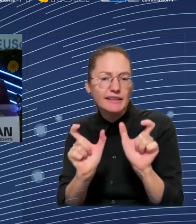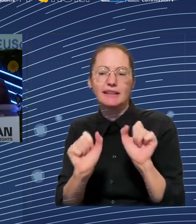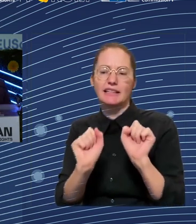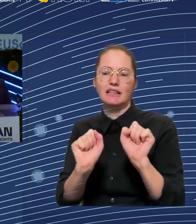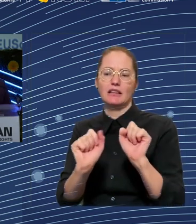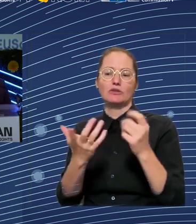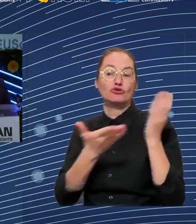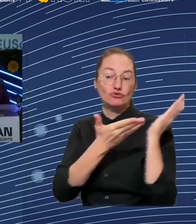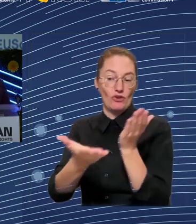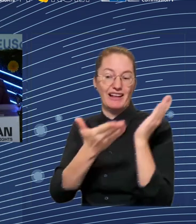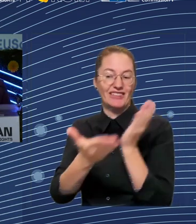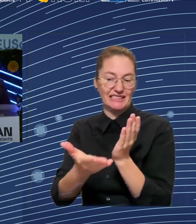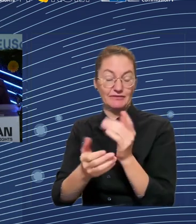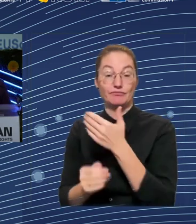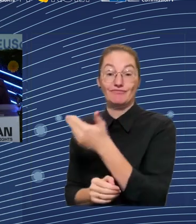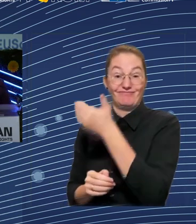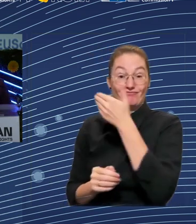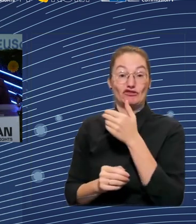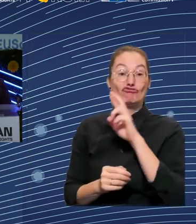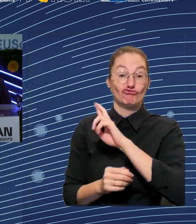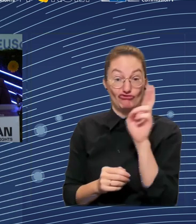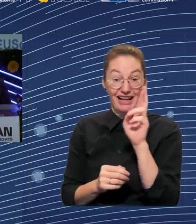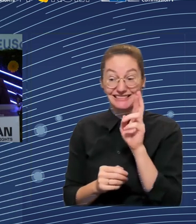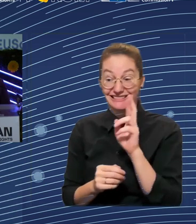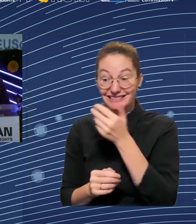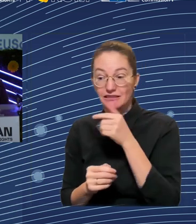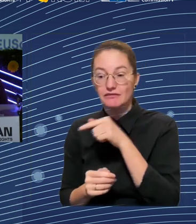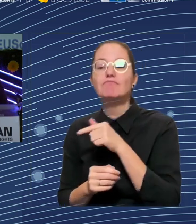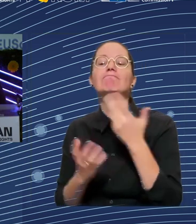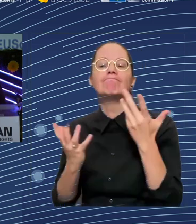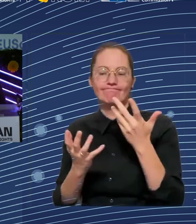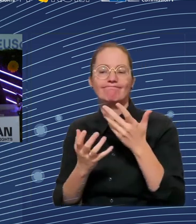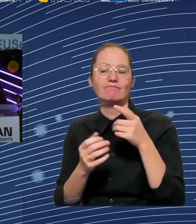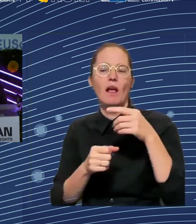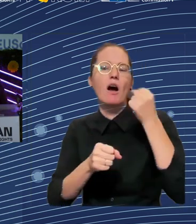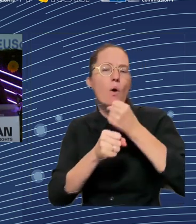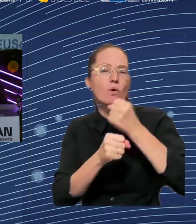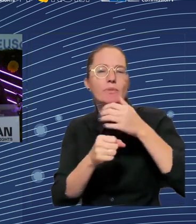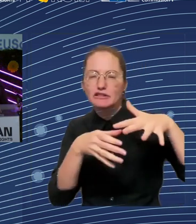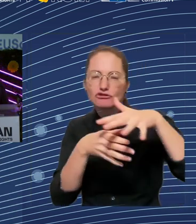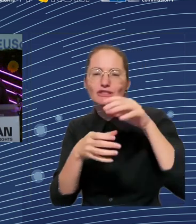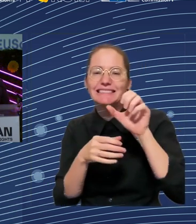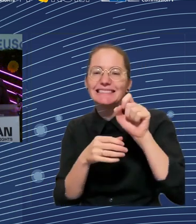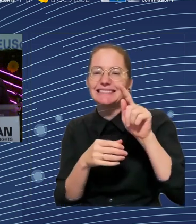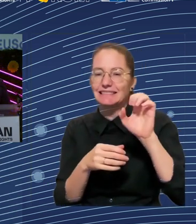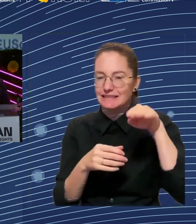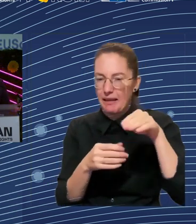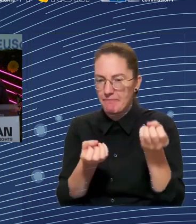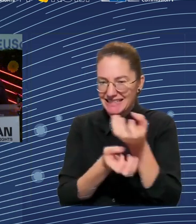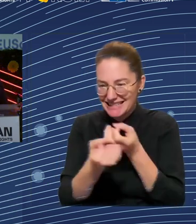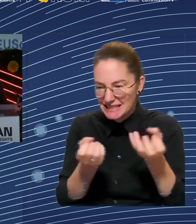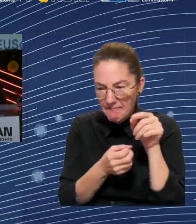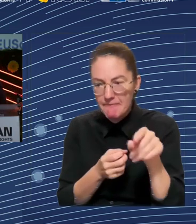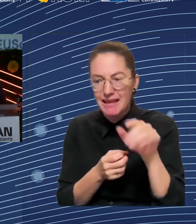to an earlier point in the presentation, which is that the lacking skills requirements are more likely as drivers of shortages